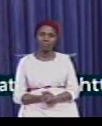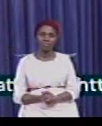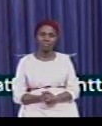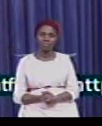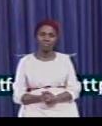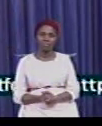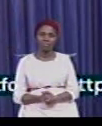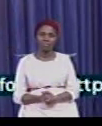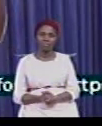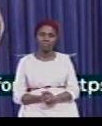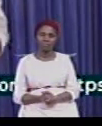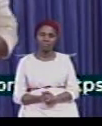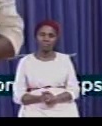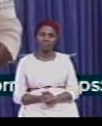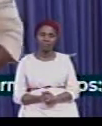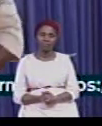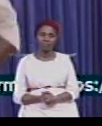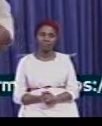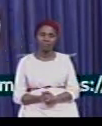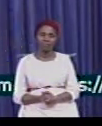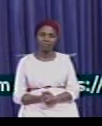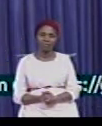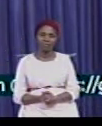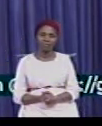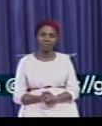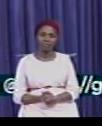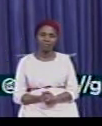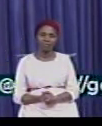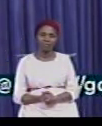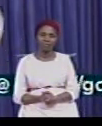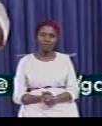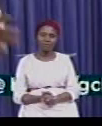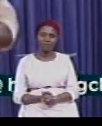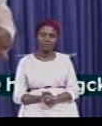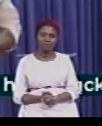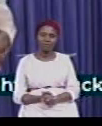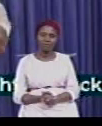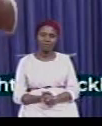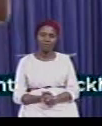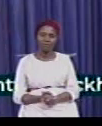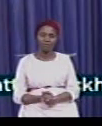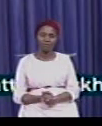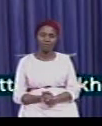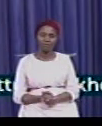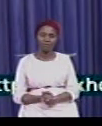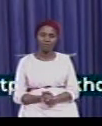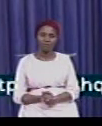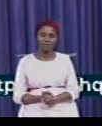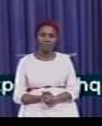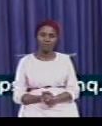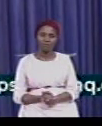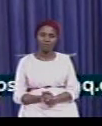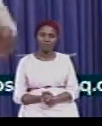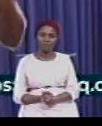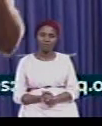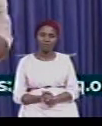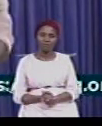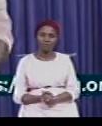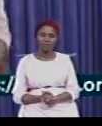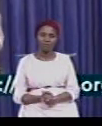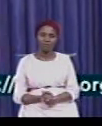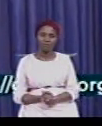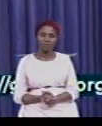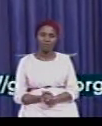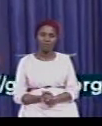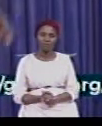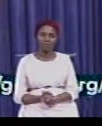na si no e bra papa e bompa ye no me hu se me nipa dua no me sesaye ma no nyina ne me nipa dua no nyina me